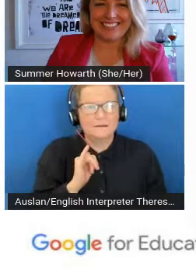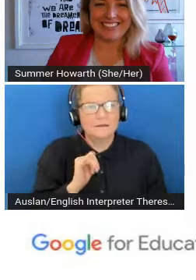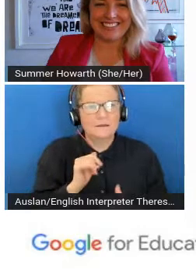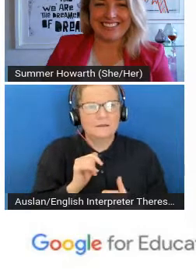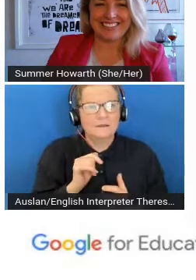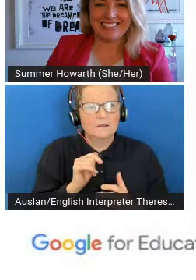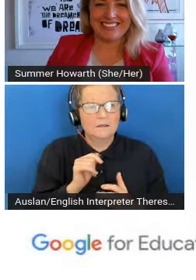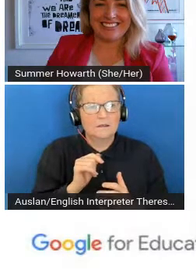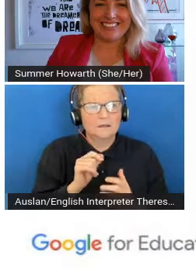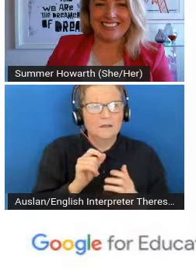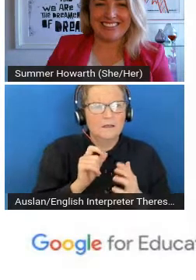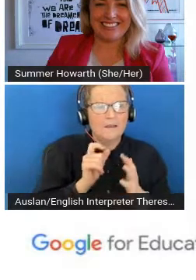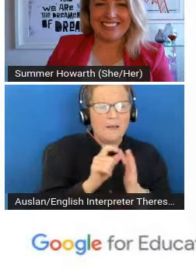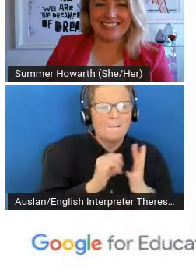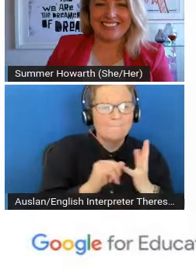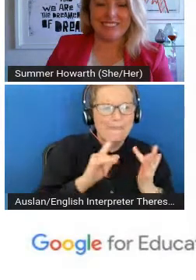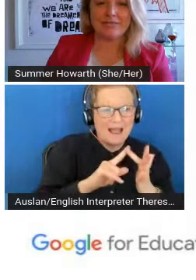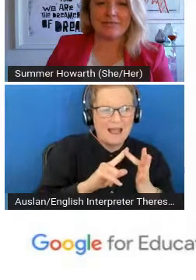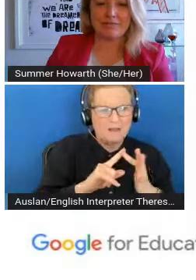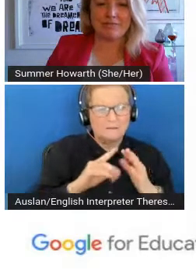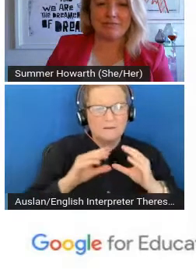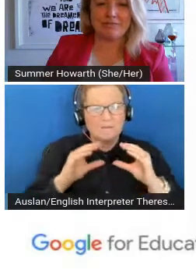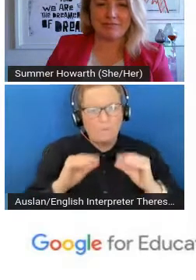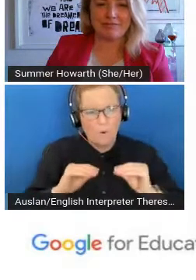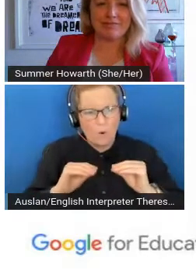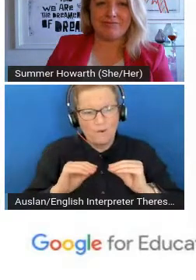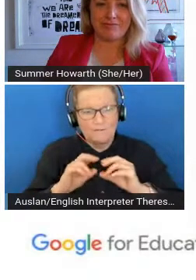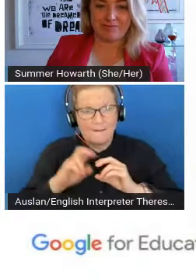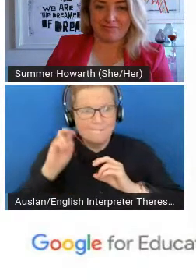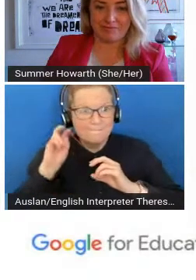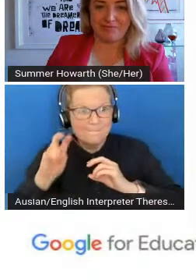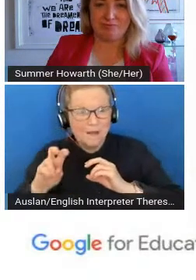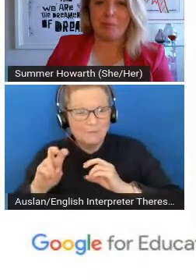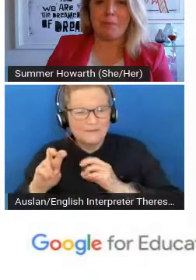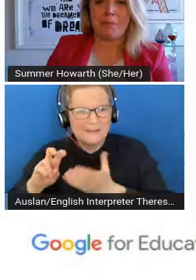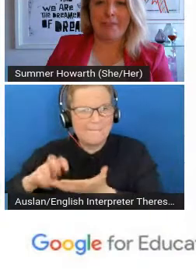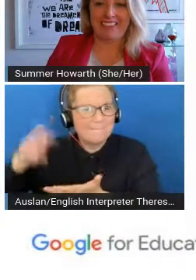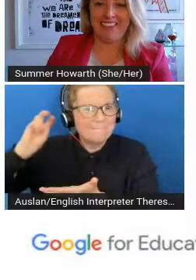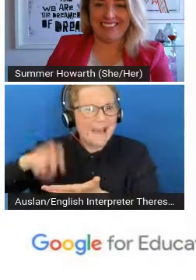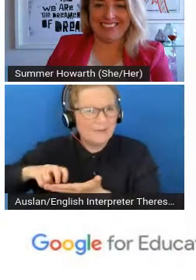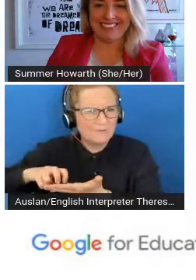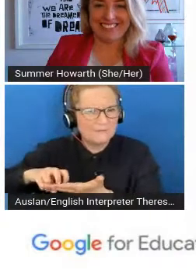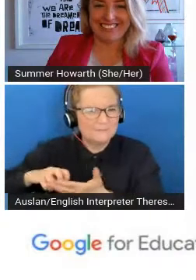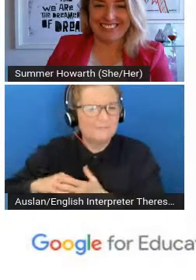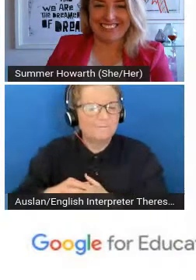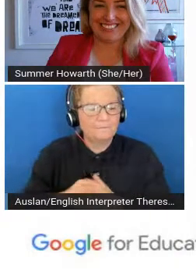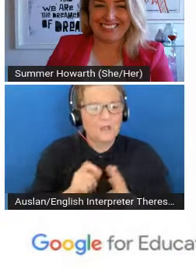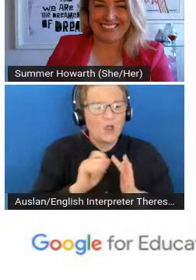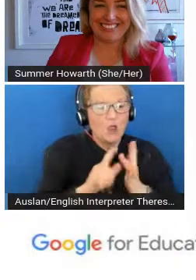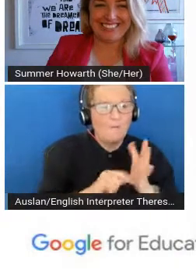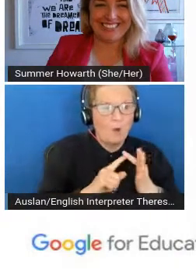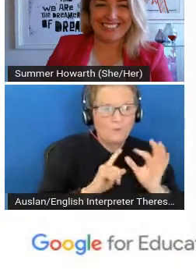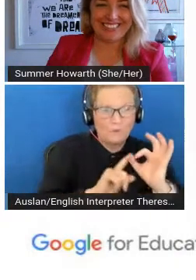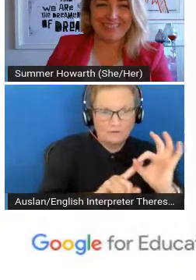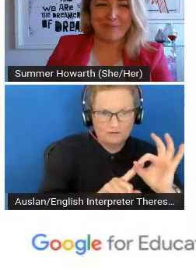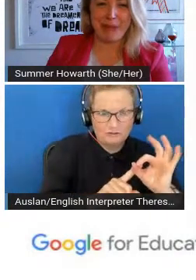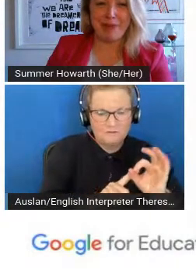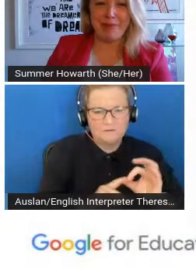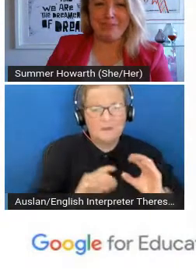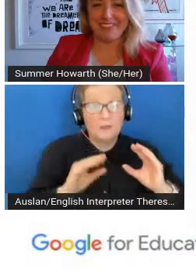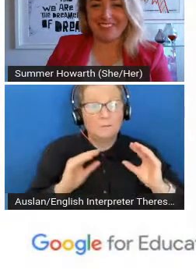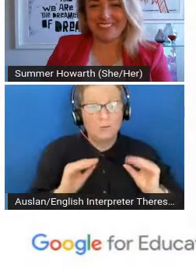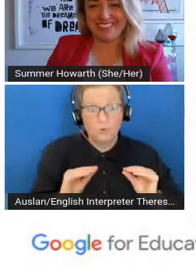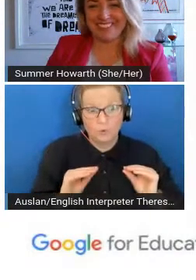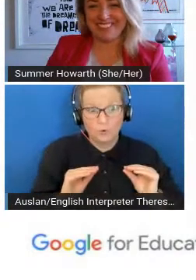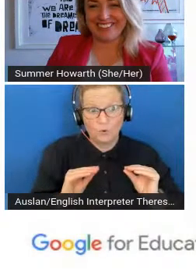pause, pounce, bounce. Pose, pause, pounce, bounce. Pose a question. Pause